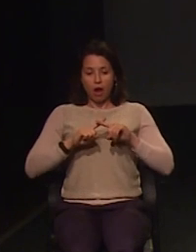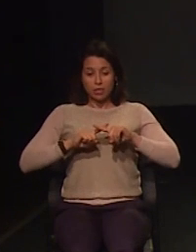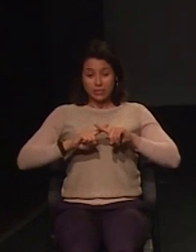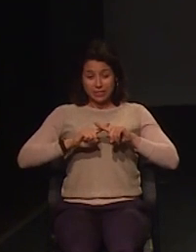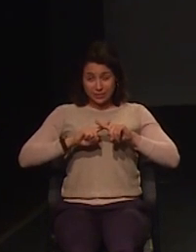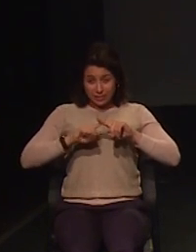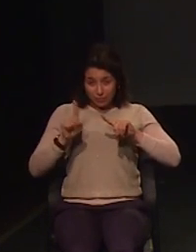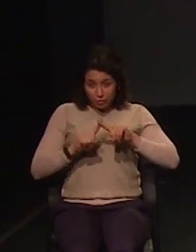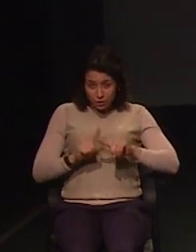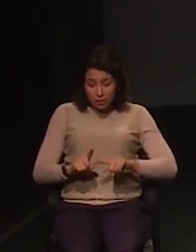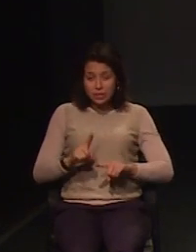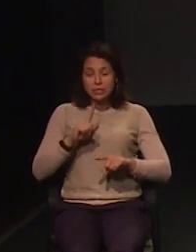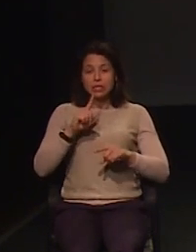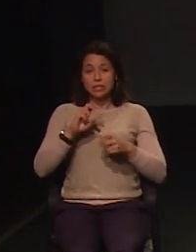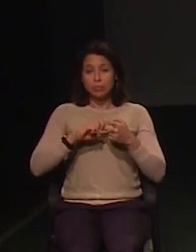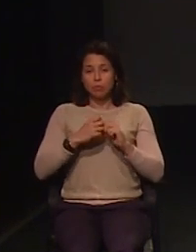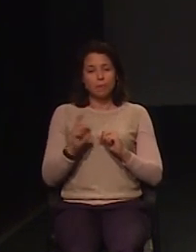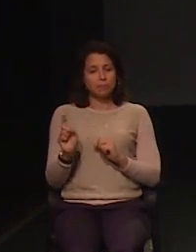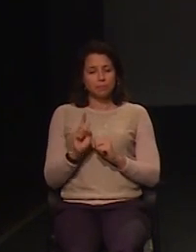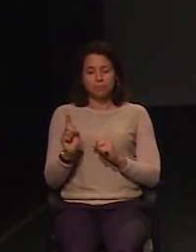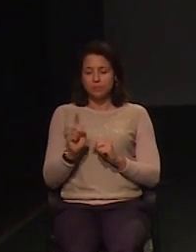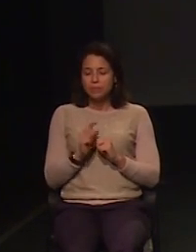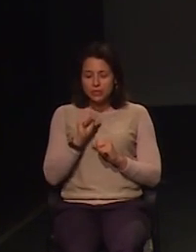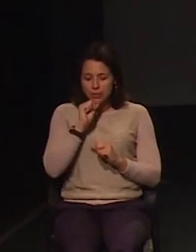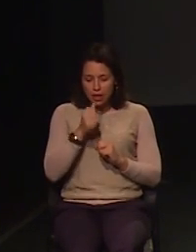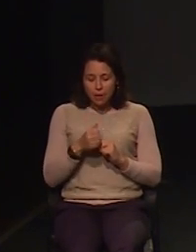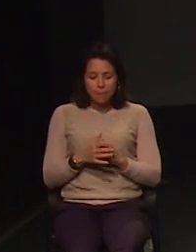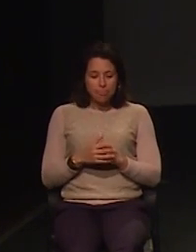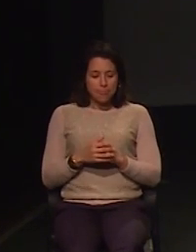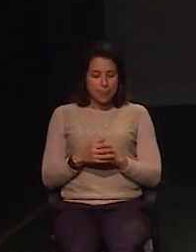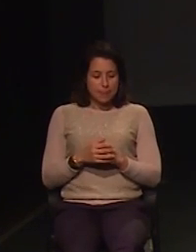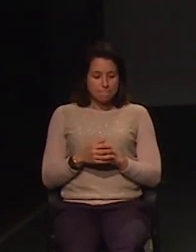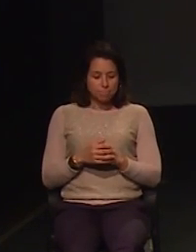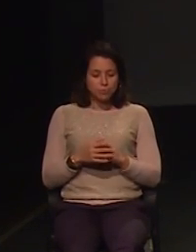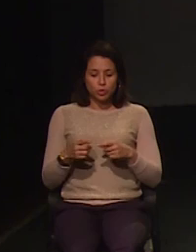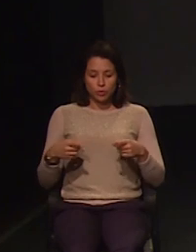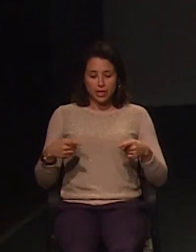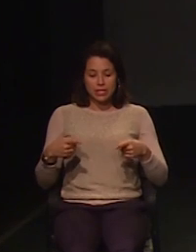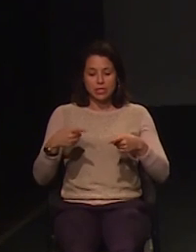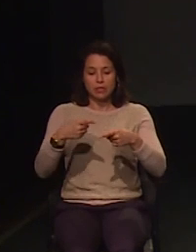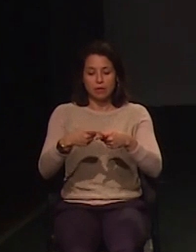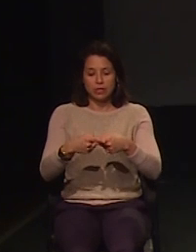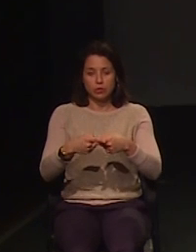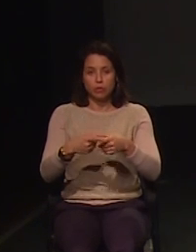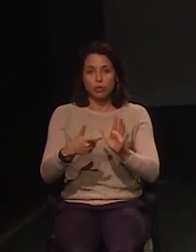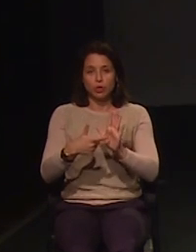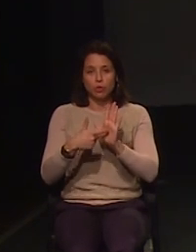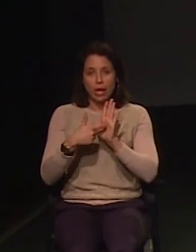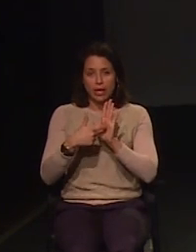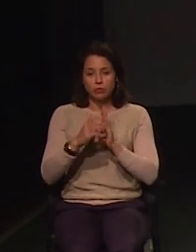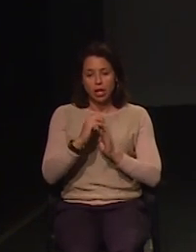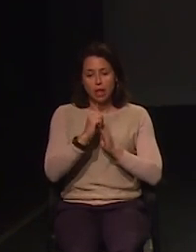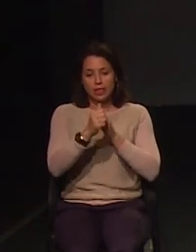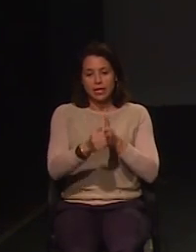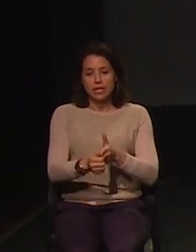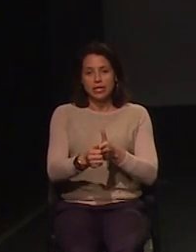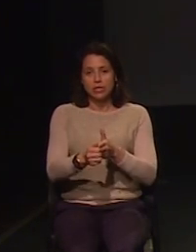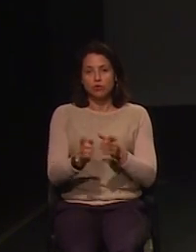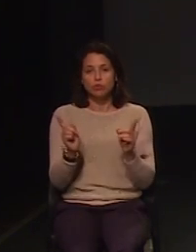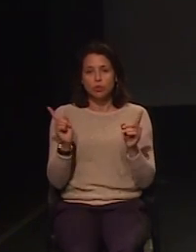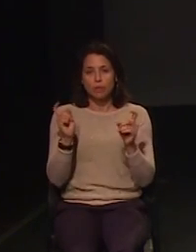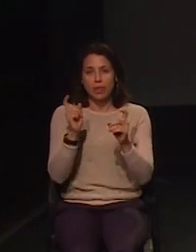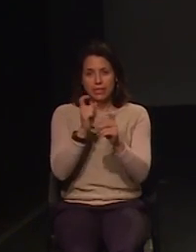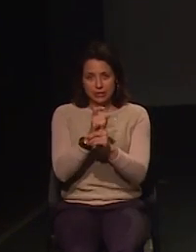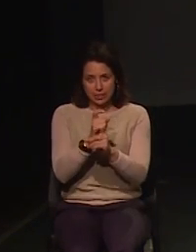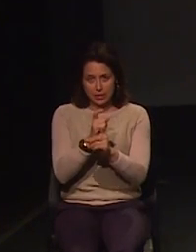differences that are the problem. So what intersectionality requires is a lean into complexity. Part of the reason it's near